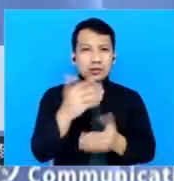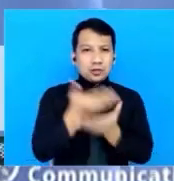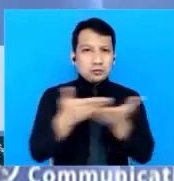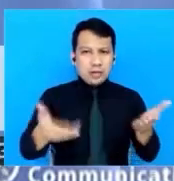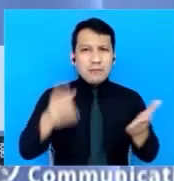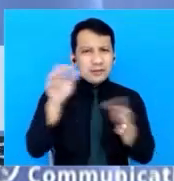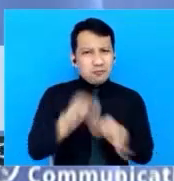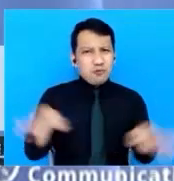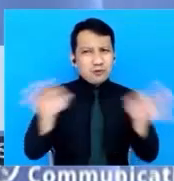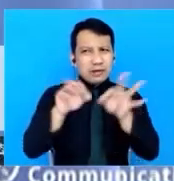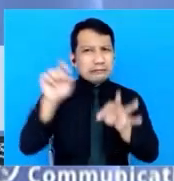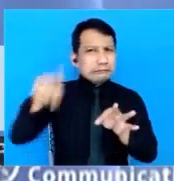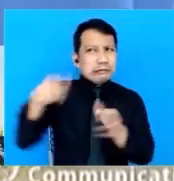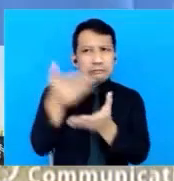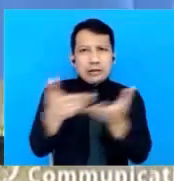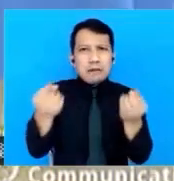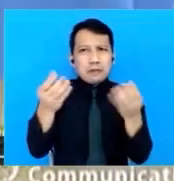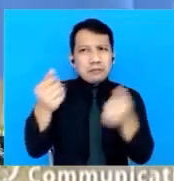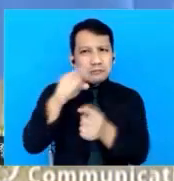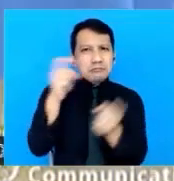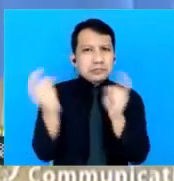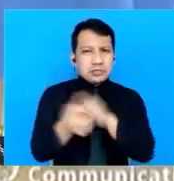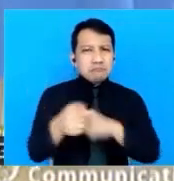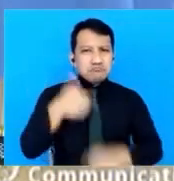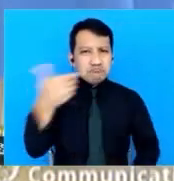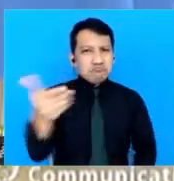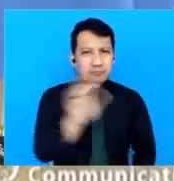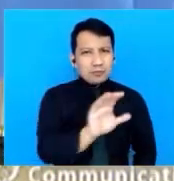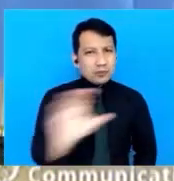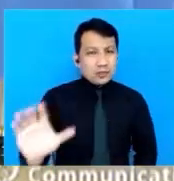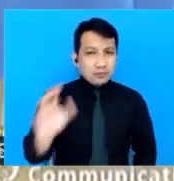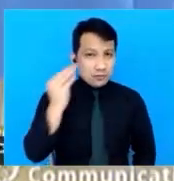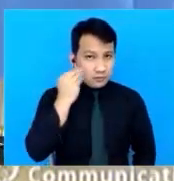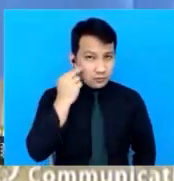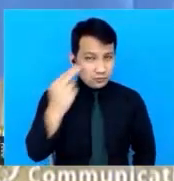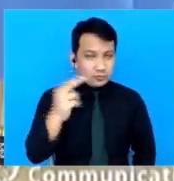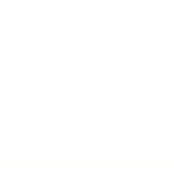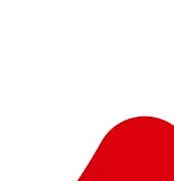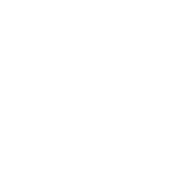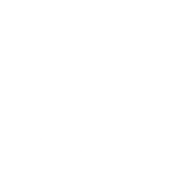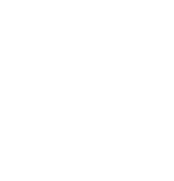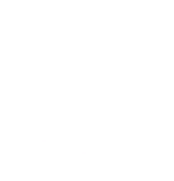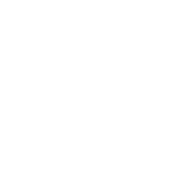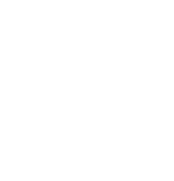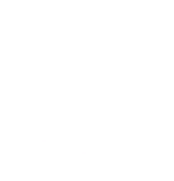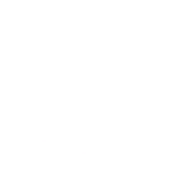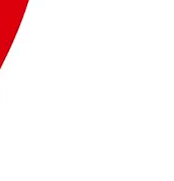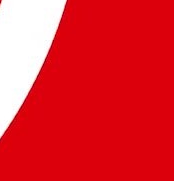change. Nagbabalita mula sa frontline, Maricel Halili, News 5.